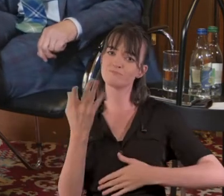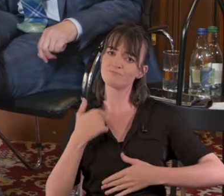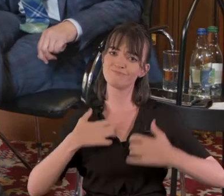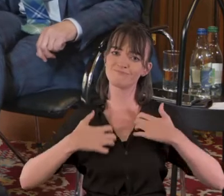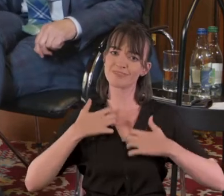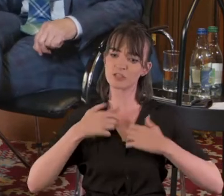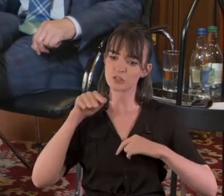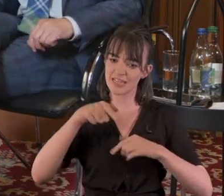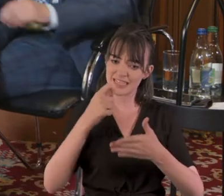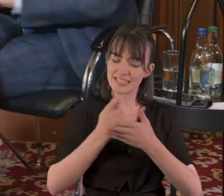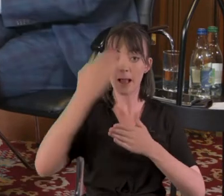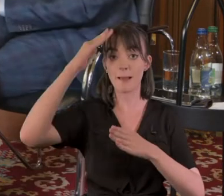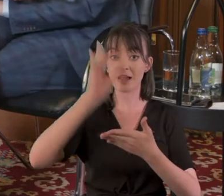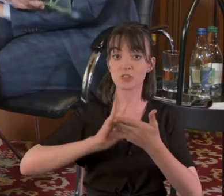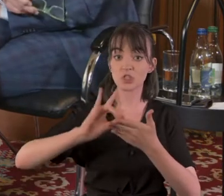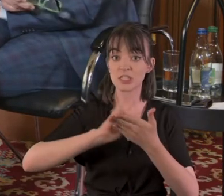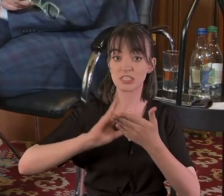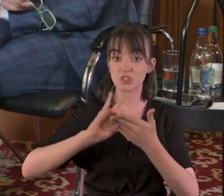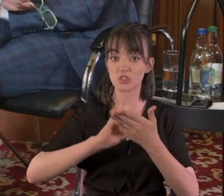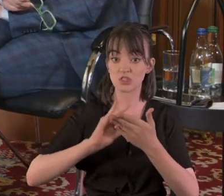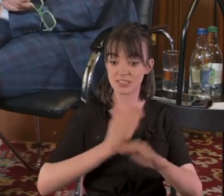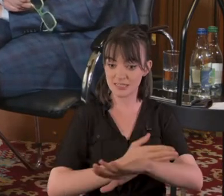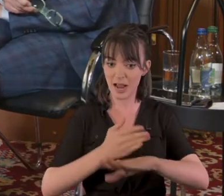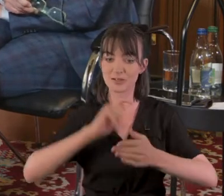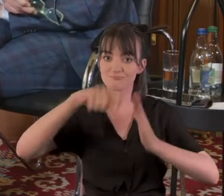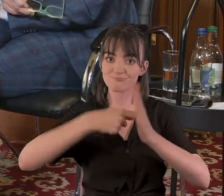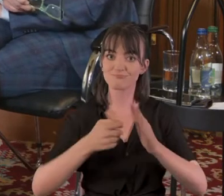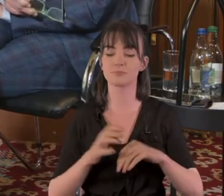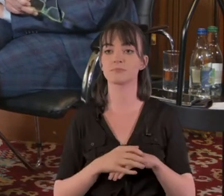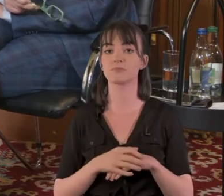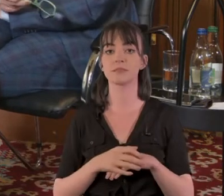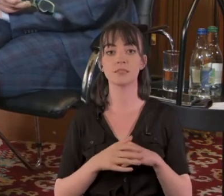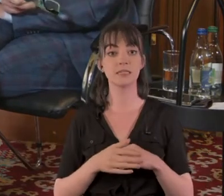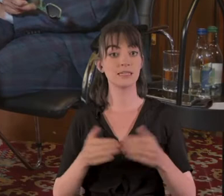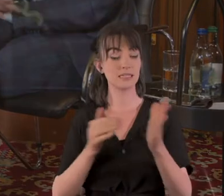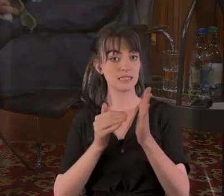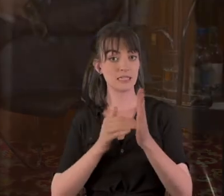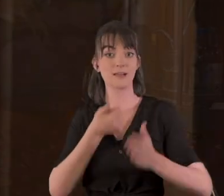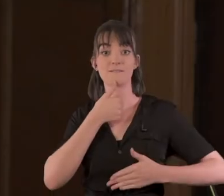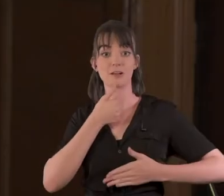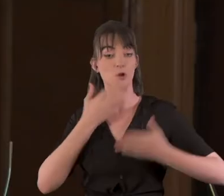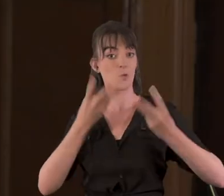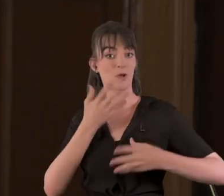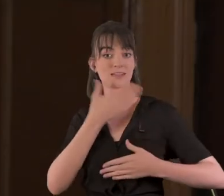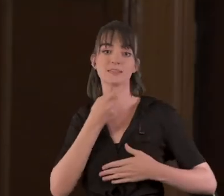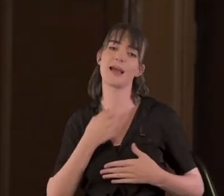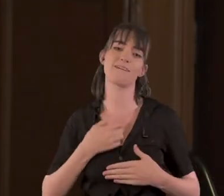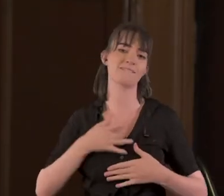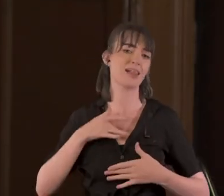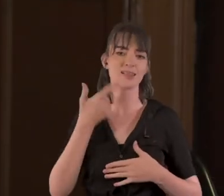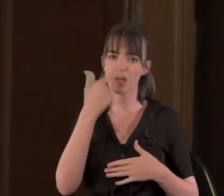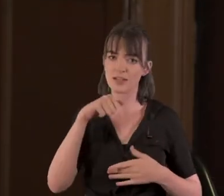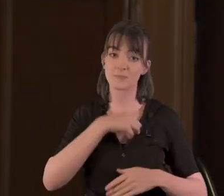this period of Irish history leading to the production of those documentaries? Yes, first of all, may I say what an honour it is to be here, and thank you so much for